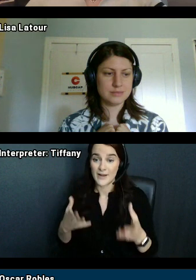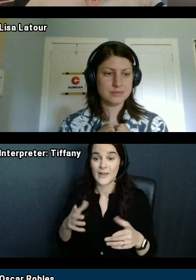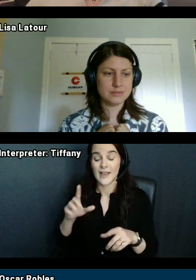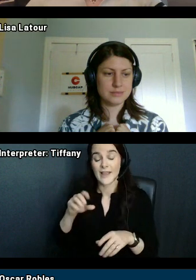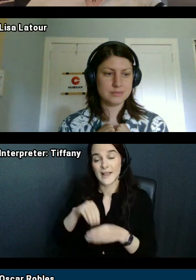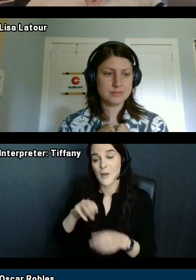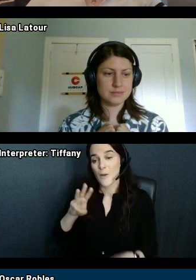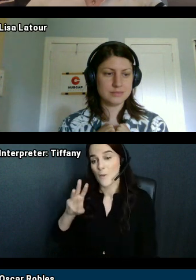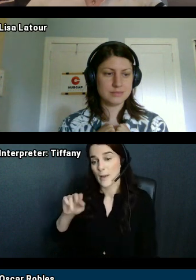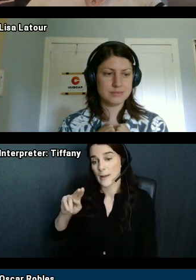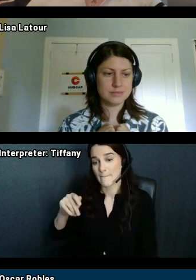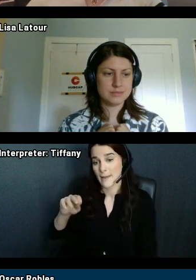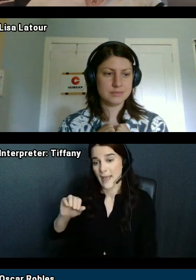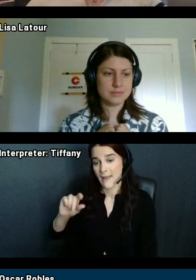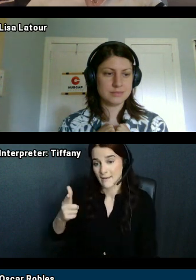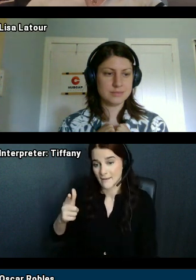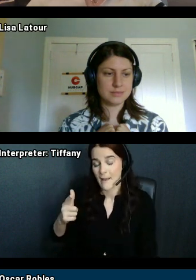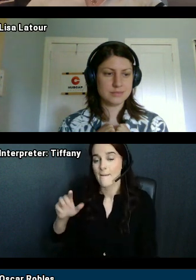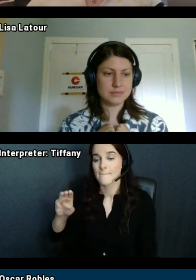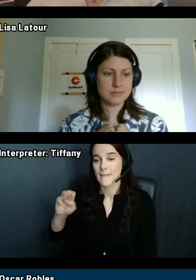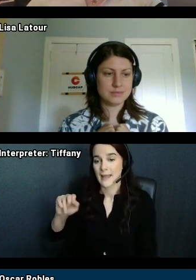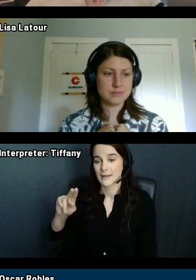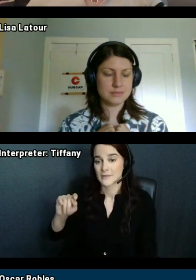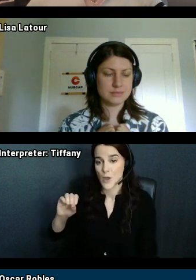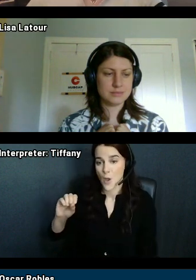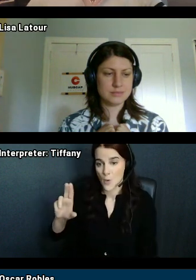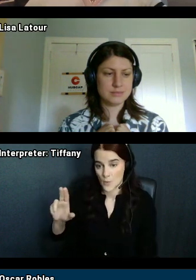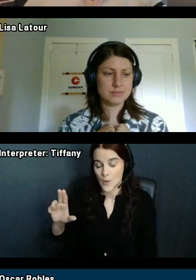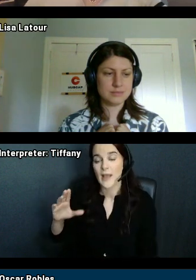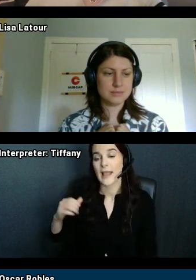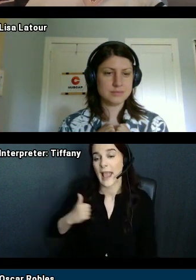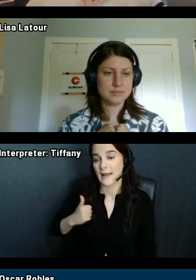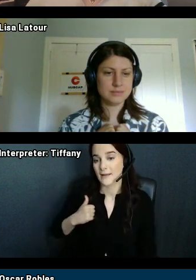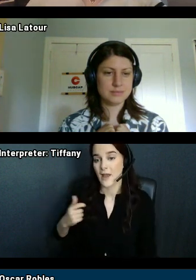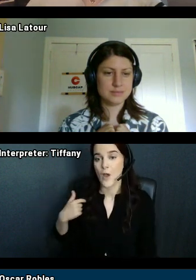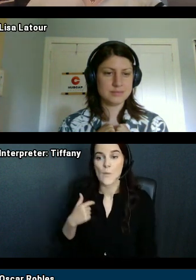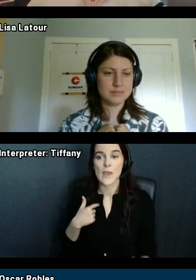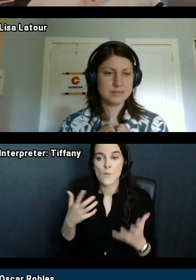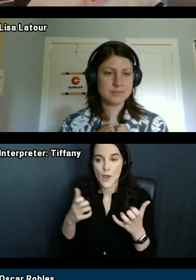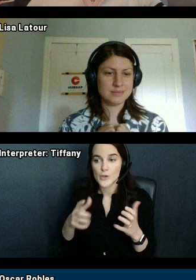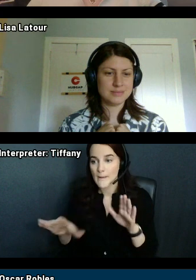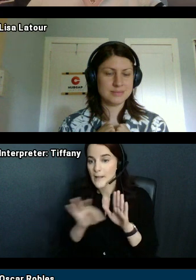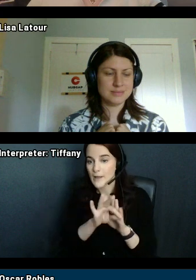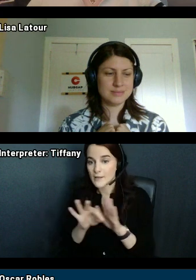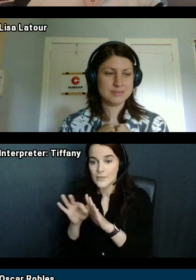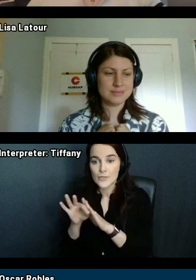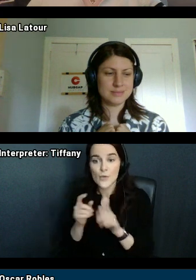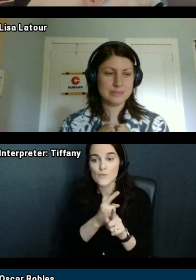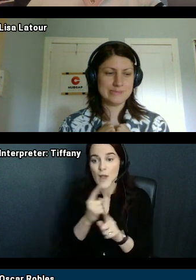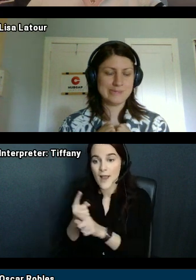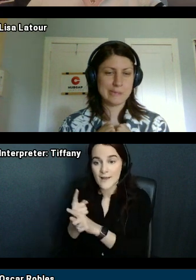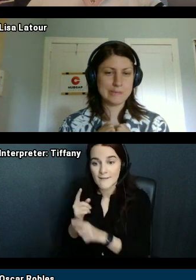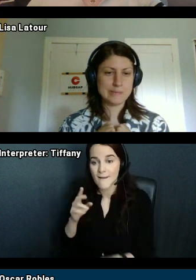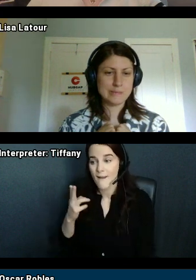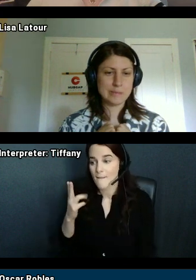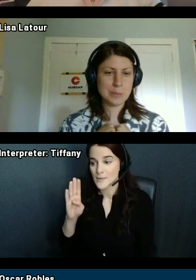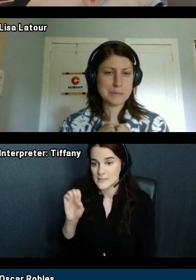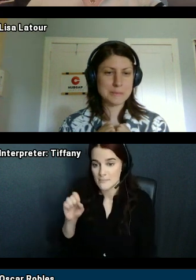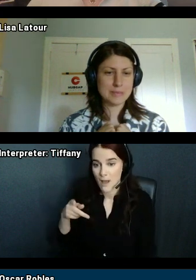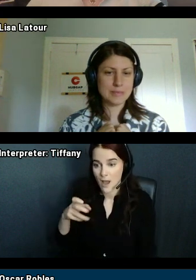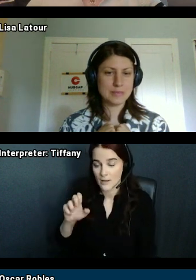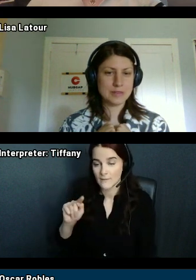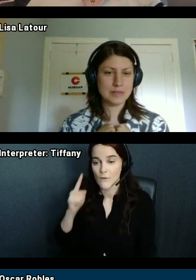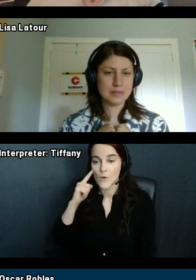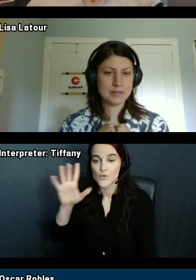answer is that everything from helping you pick picking the amount of HubSpot that's right for your organization, helping you get a control